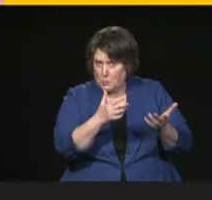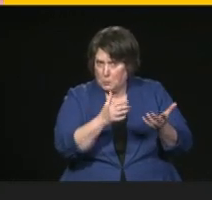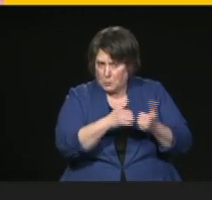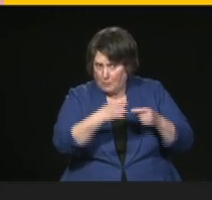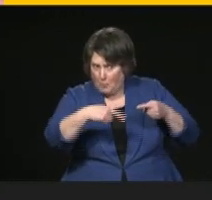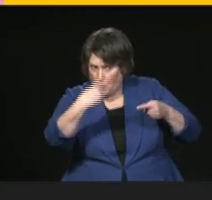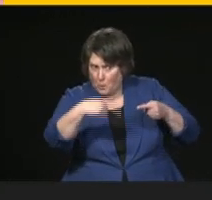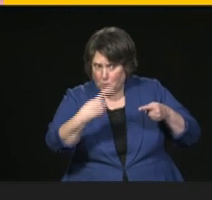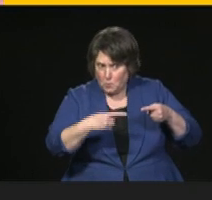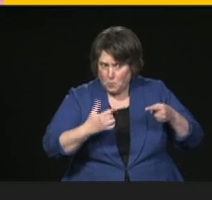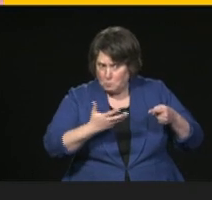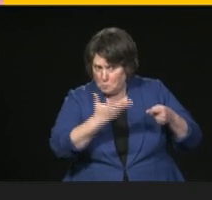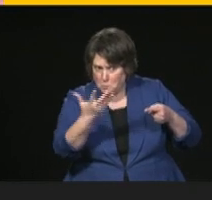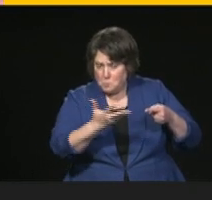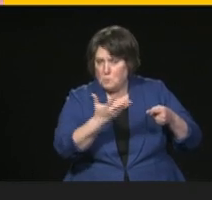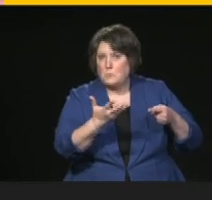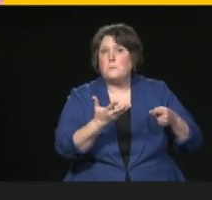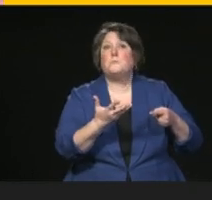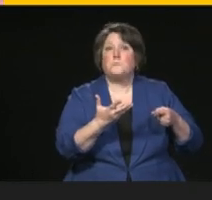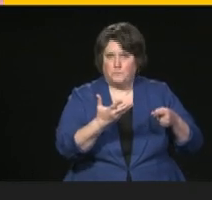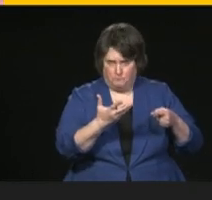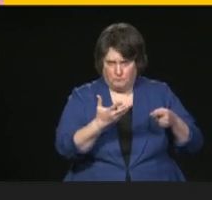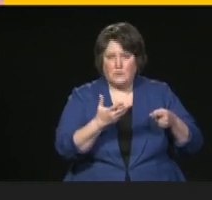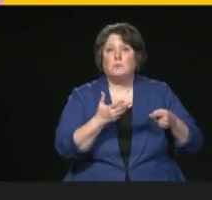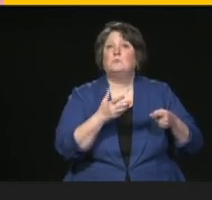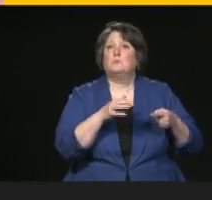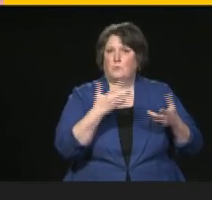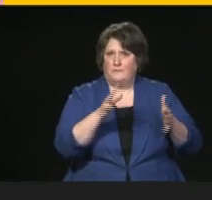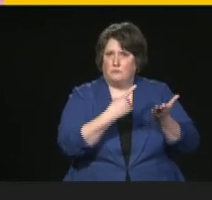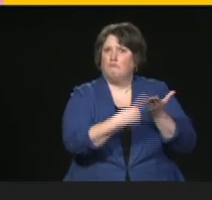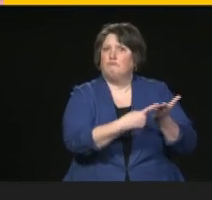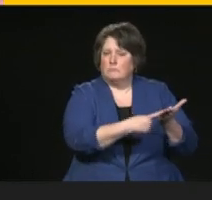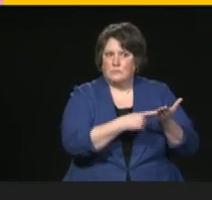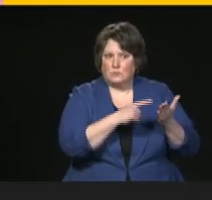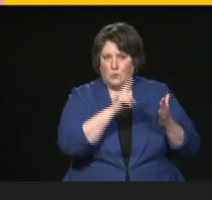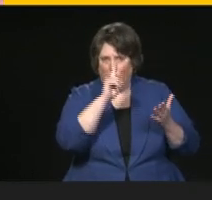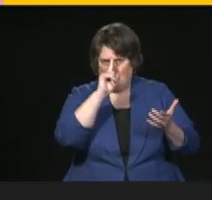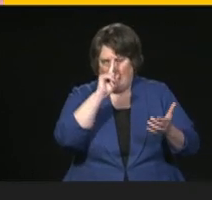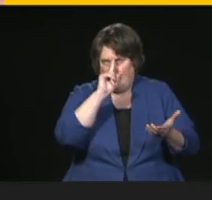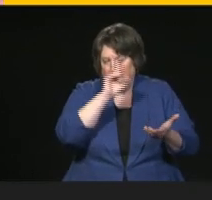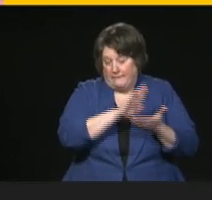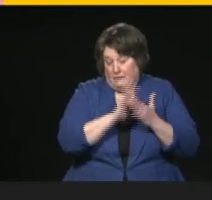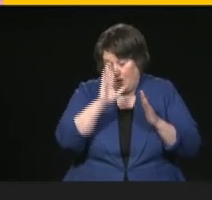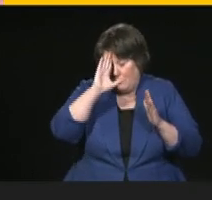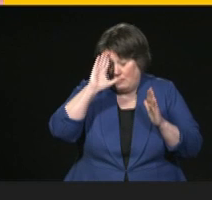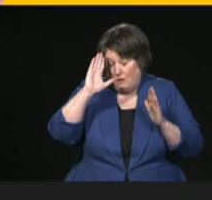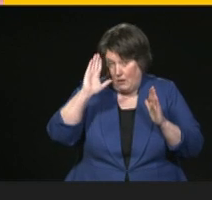and I believe and hope that they were listening.